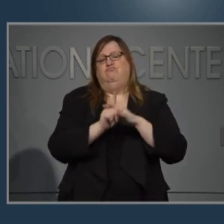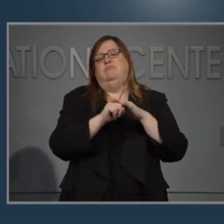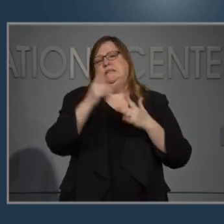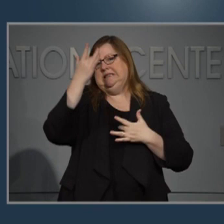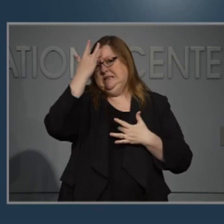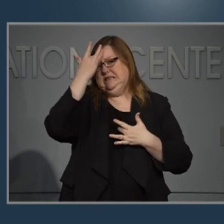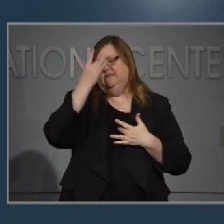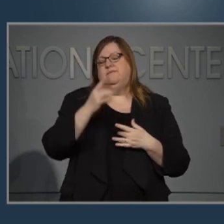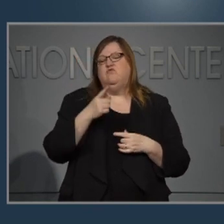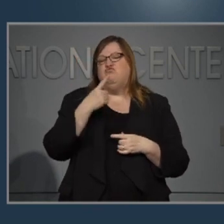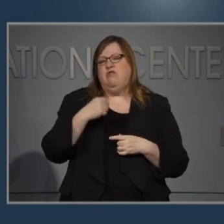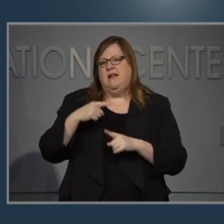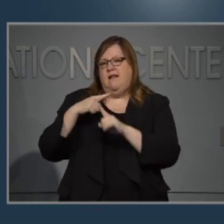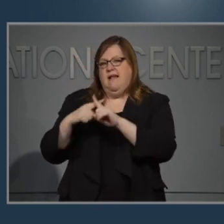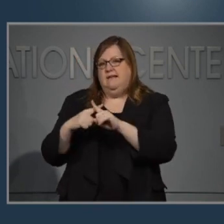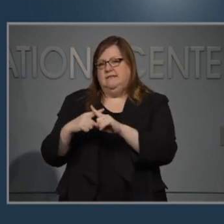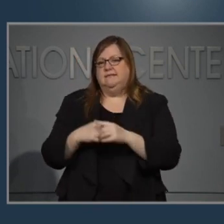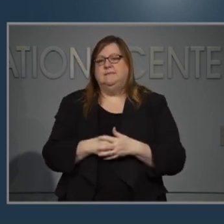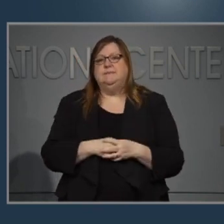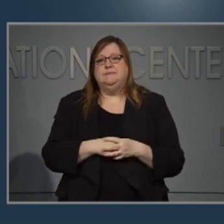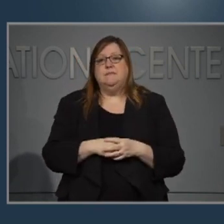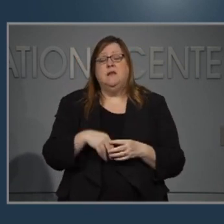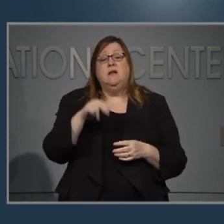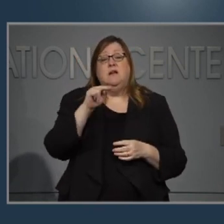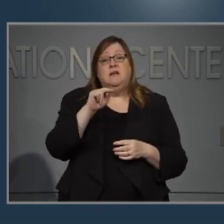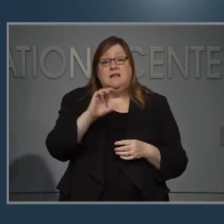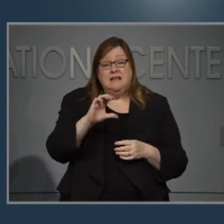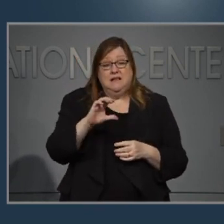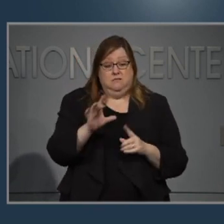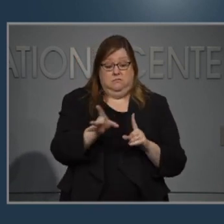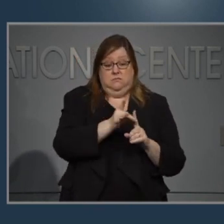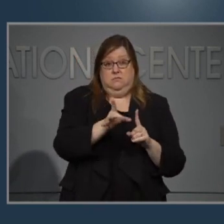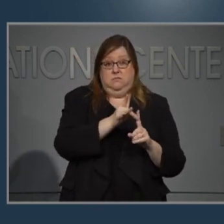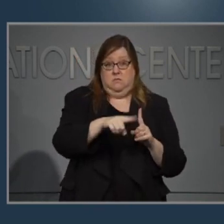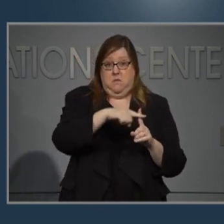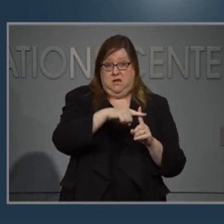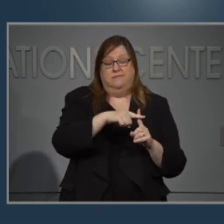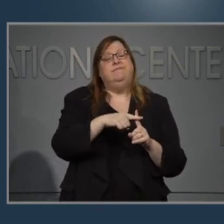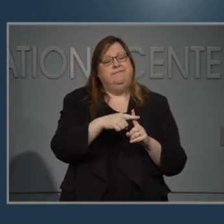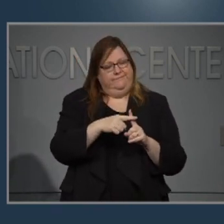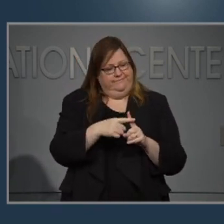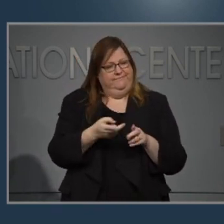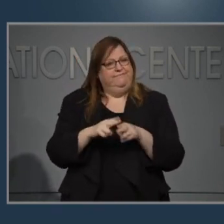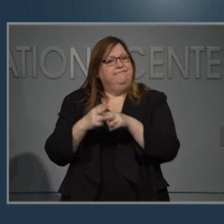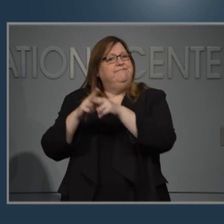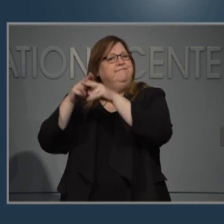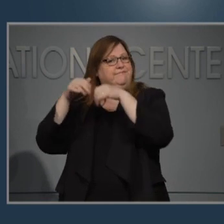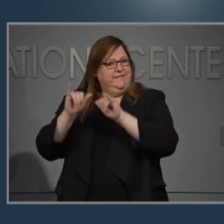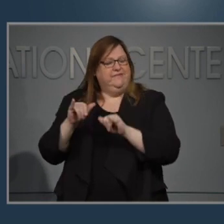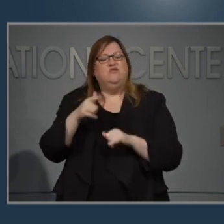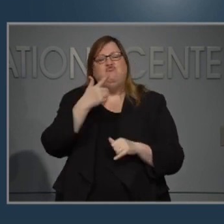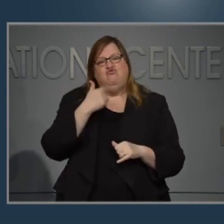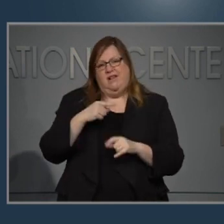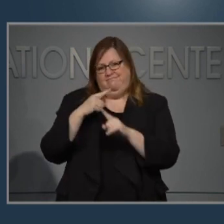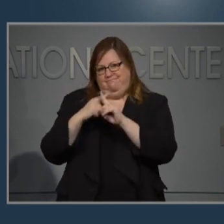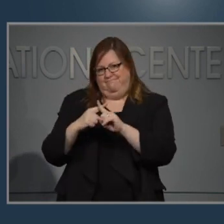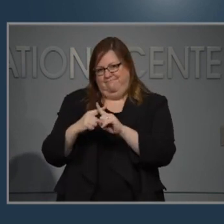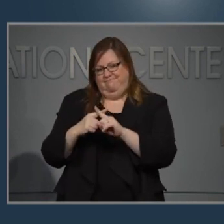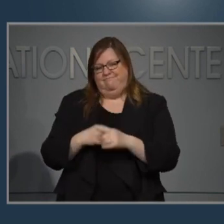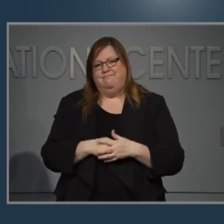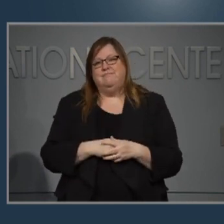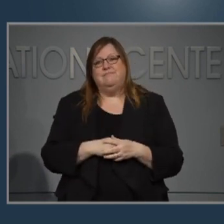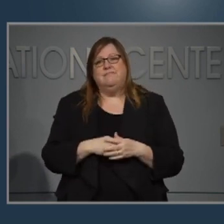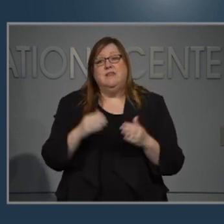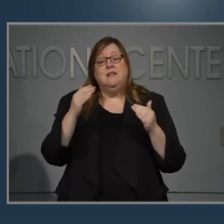North Carolina's trajectory of lab-confirmed cases continues to increase. It also gets a red X. North Carolina's trajectory